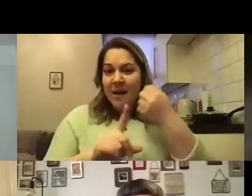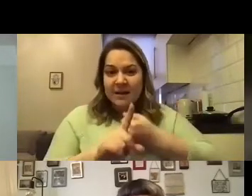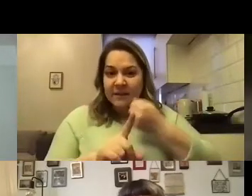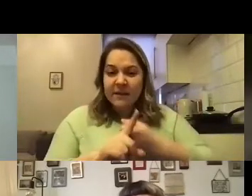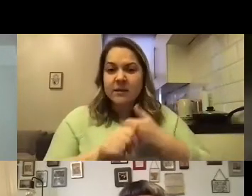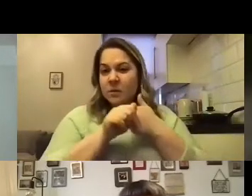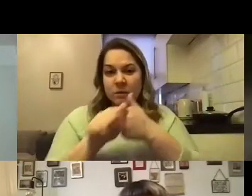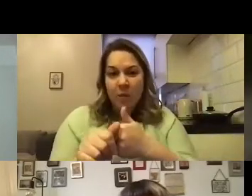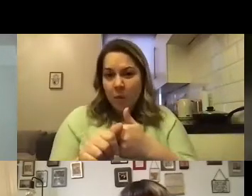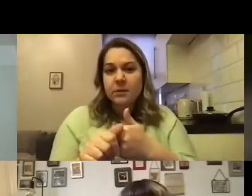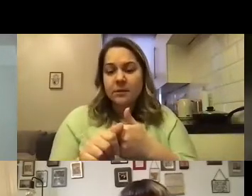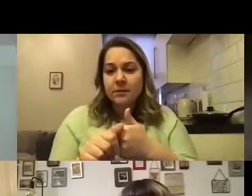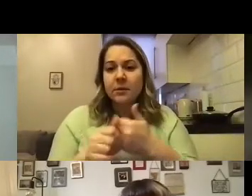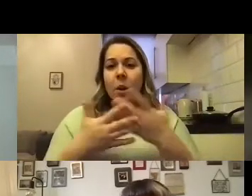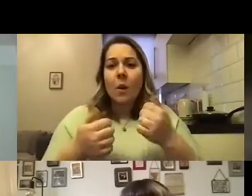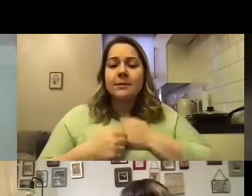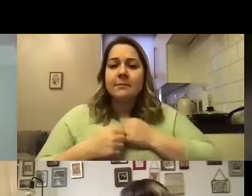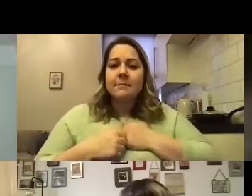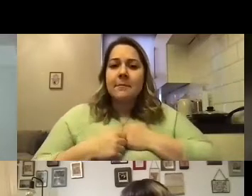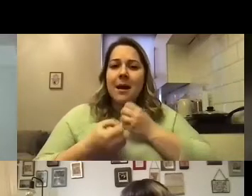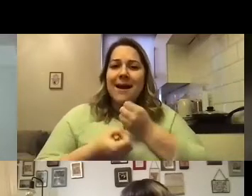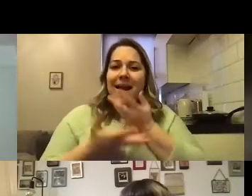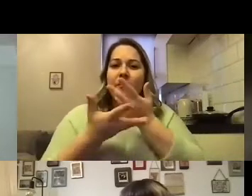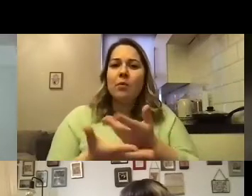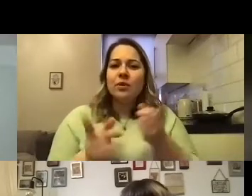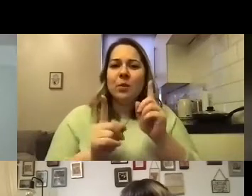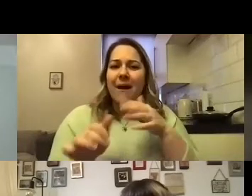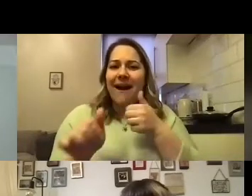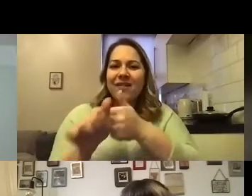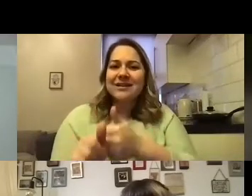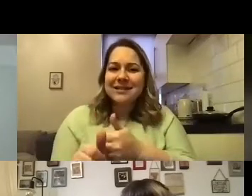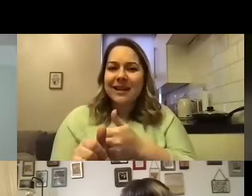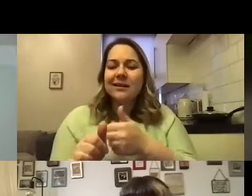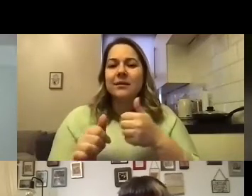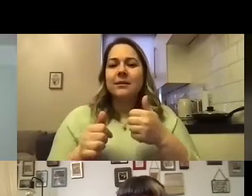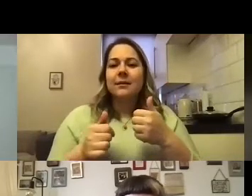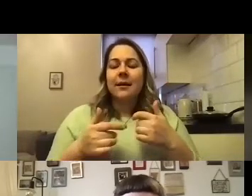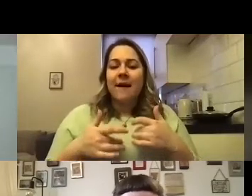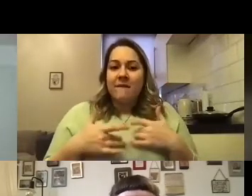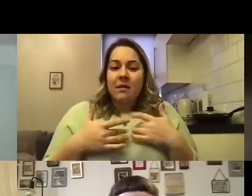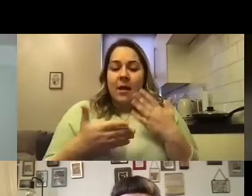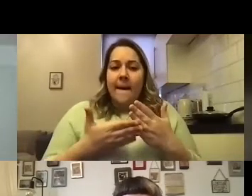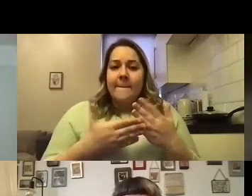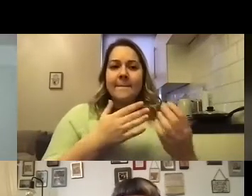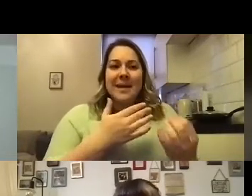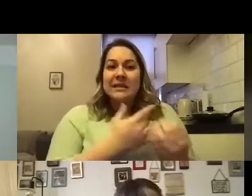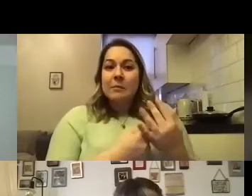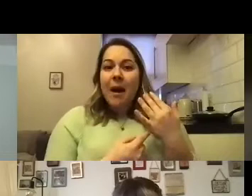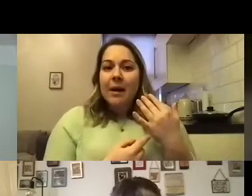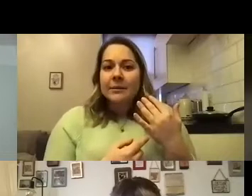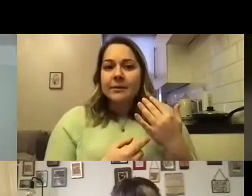call my poetry advocacy and poetry, and I'm inspired by, very often by